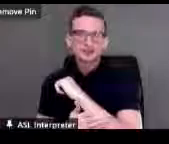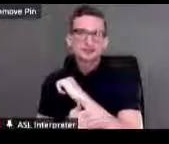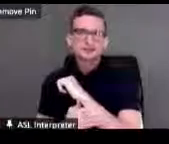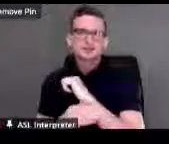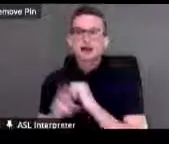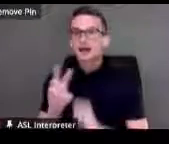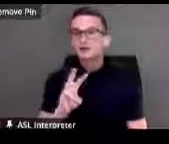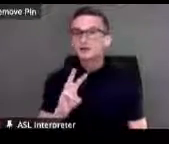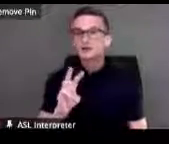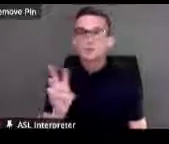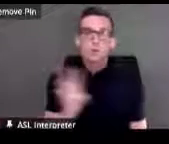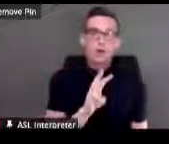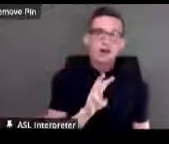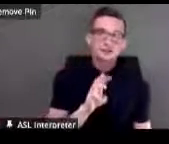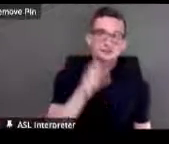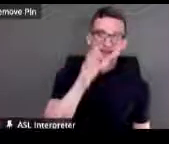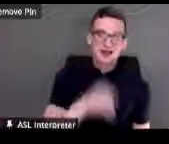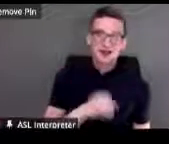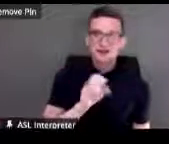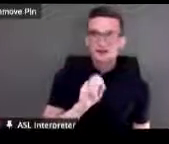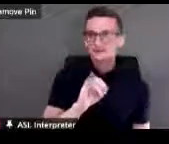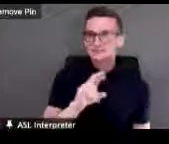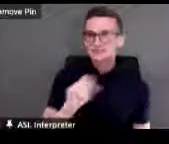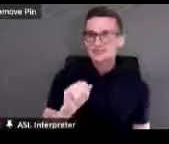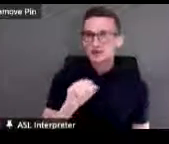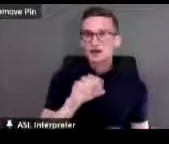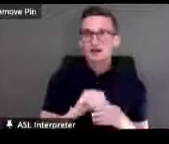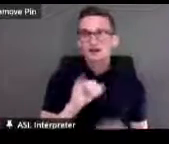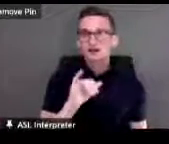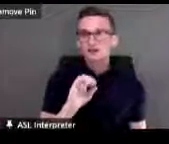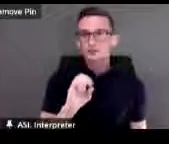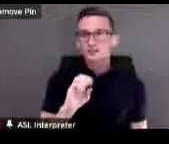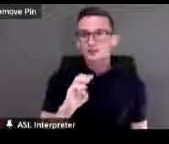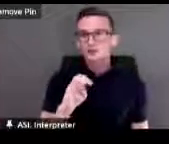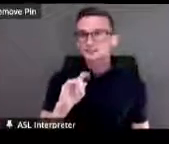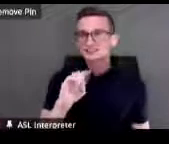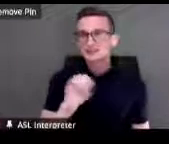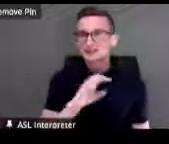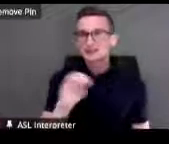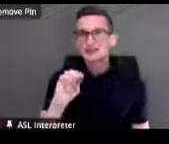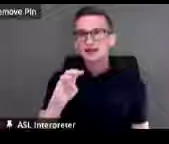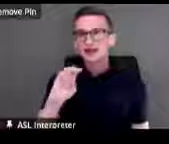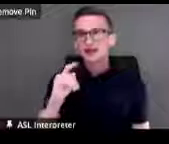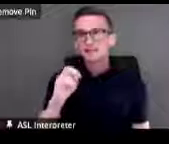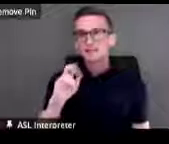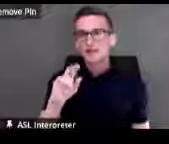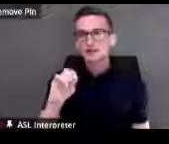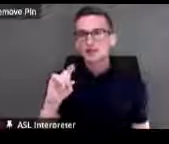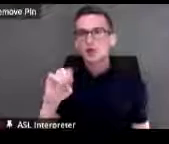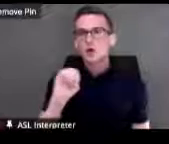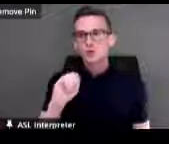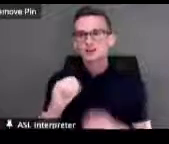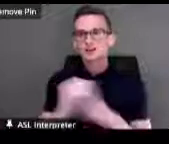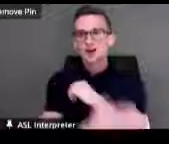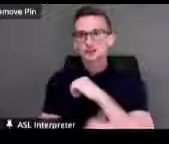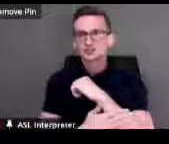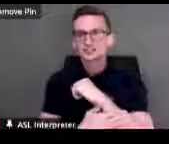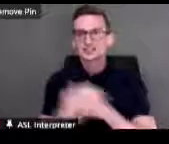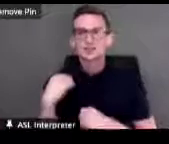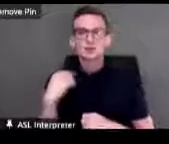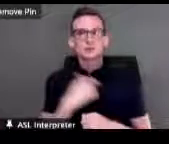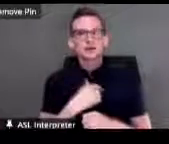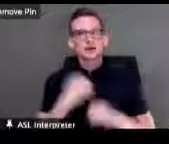Sierra, including Yosemite and the Mother Lode Country. We're rural. I won't get